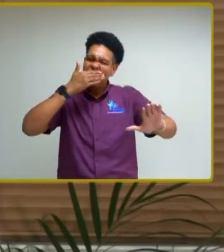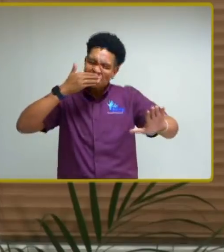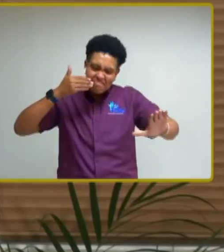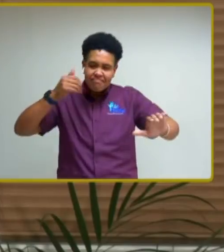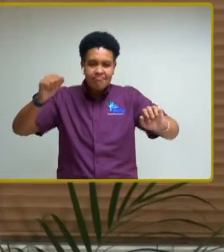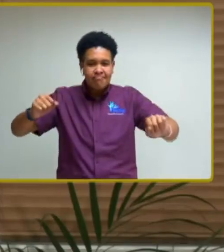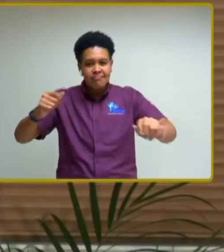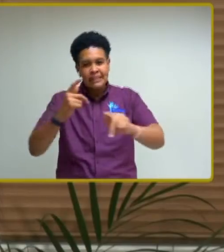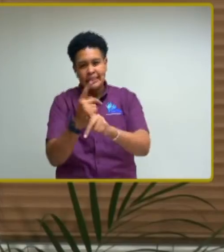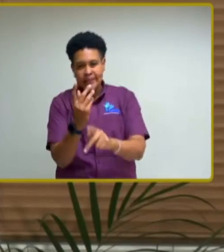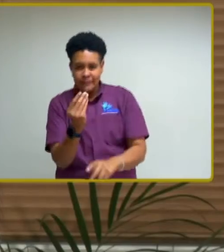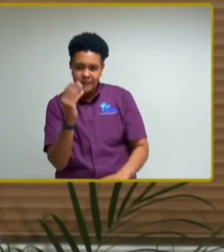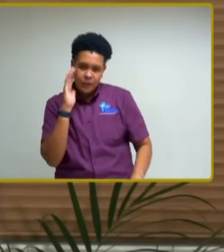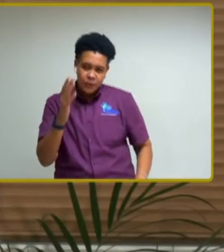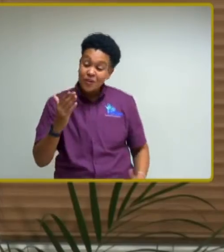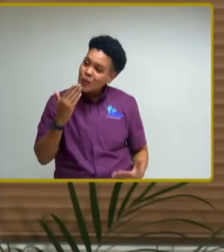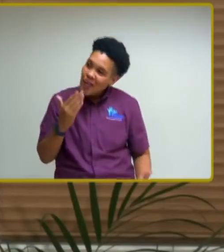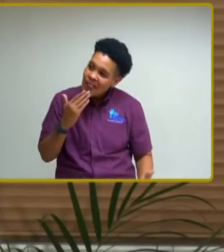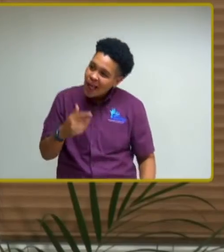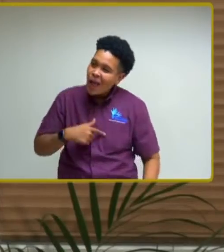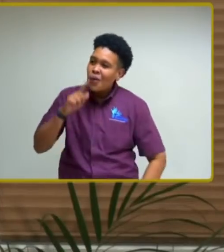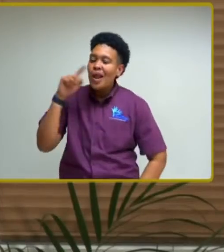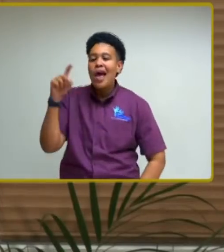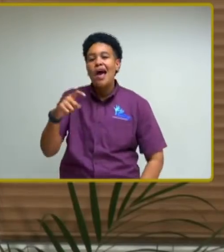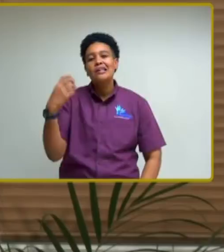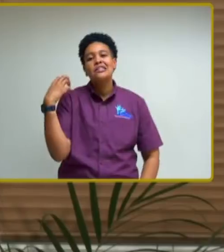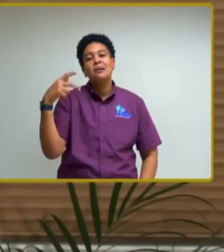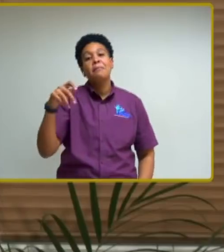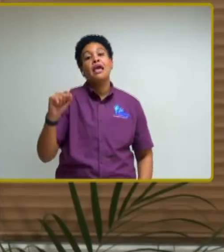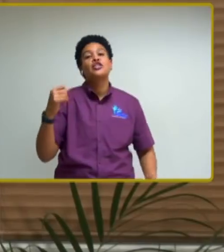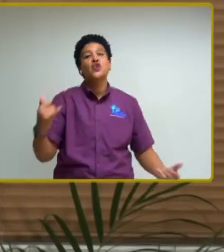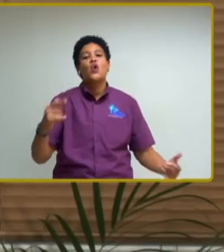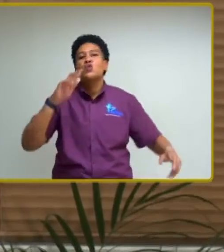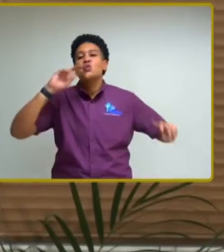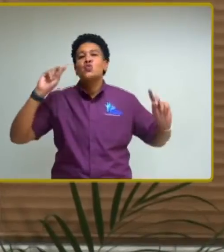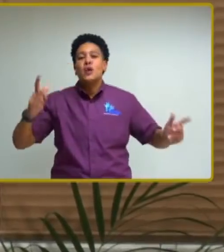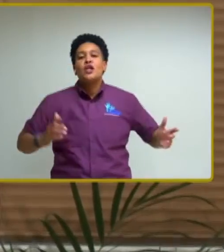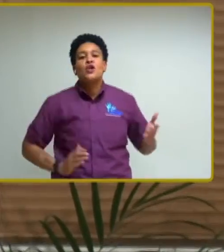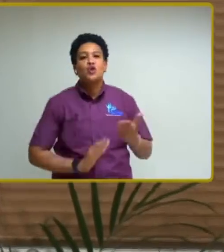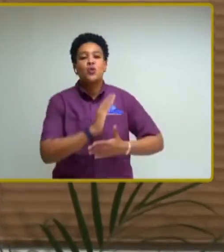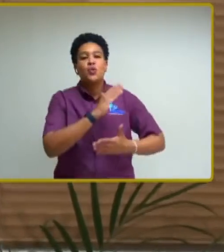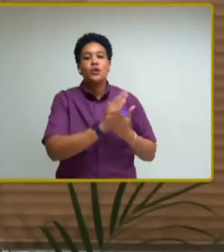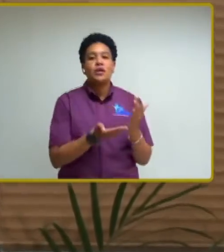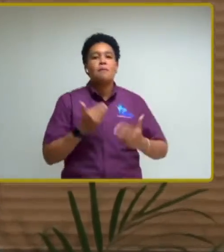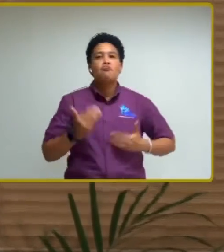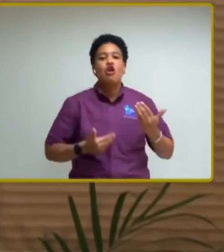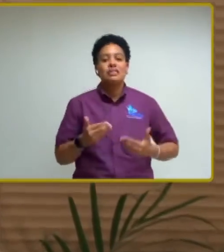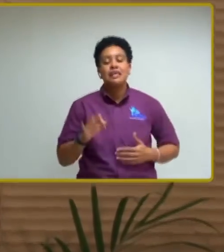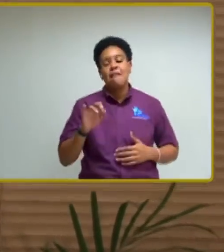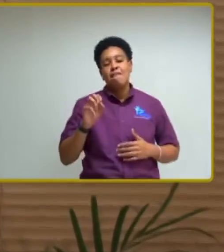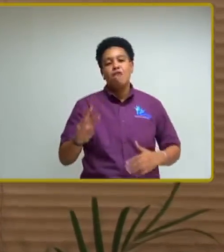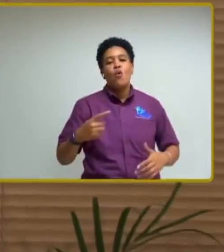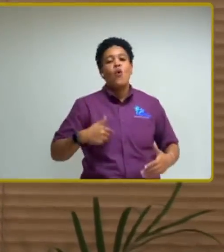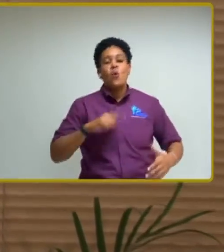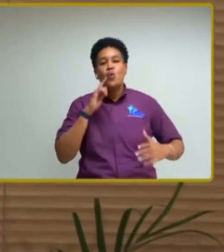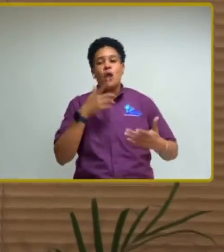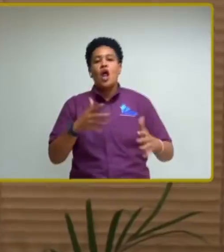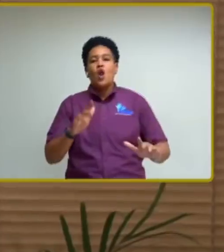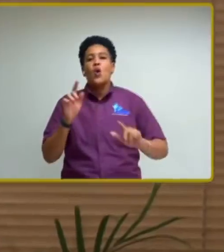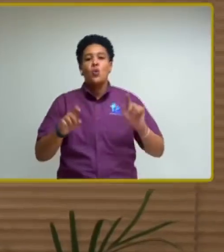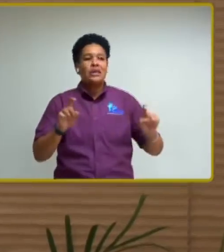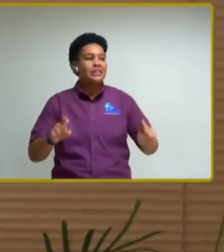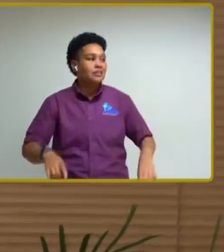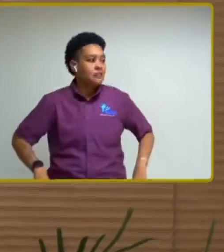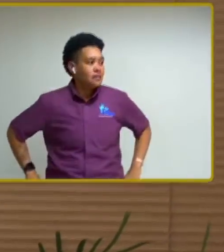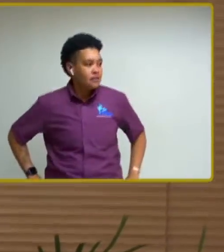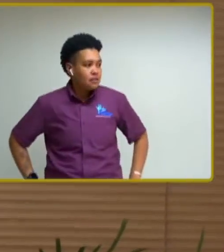possible care. So thank you very much. I'm going to ask the PS now to quickly go through the process flow, and then we'll entertain questions.